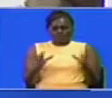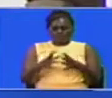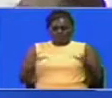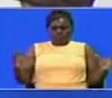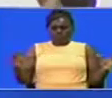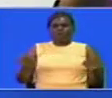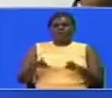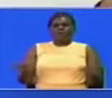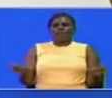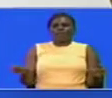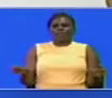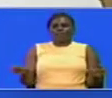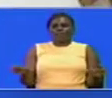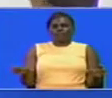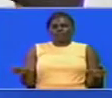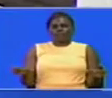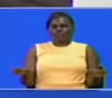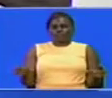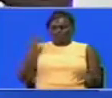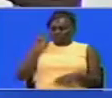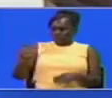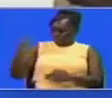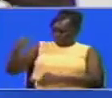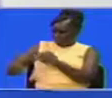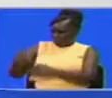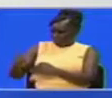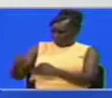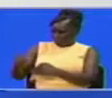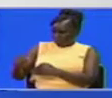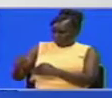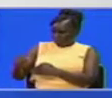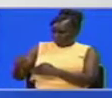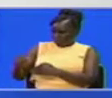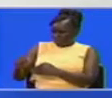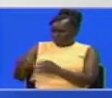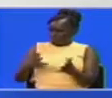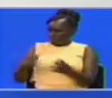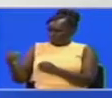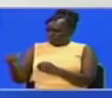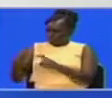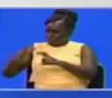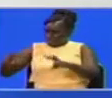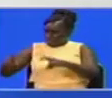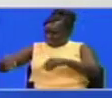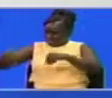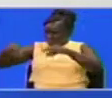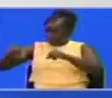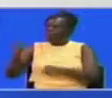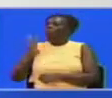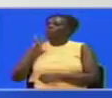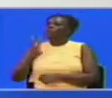If it is not about expansion, if you exceed your boundary with your livestock to look for grass and